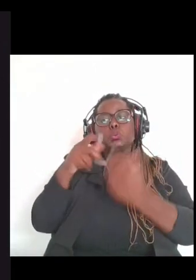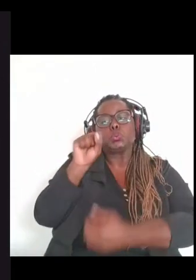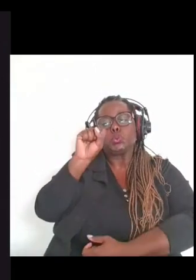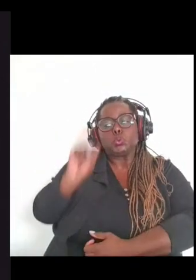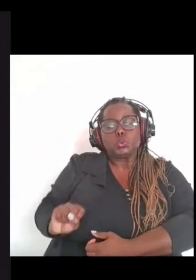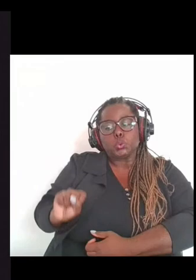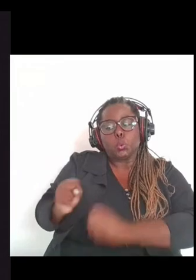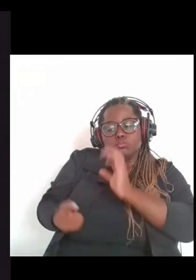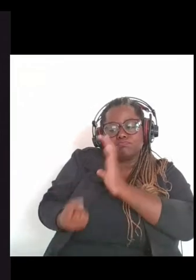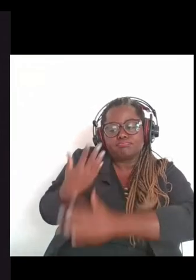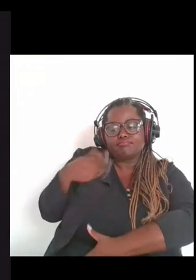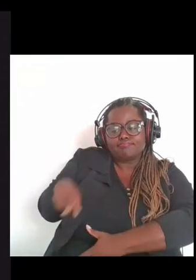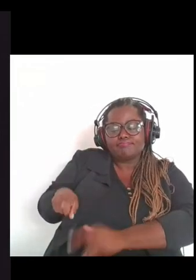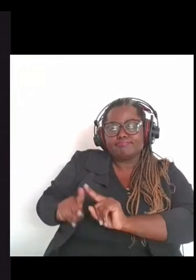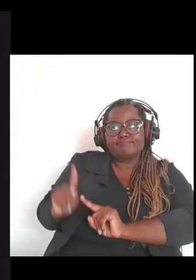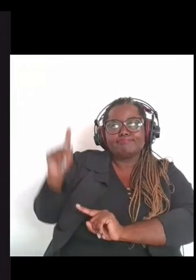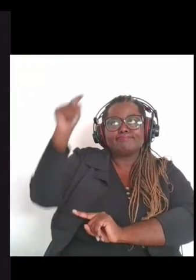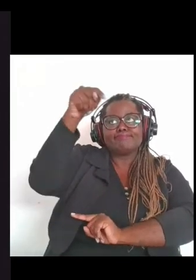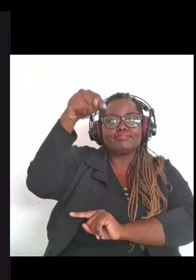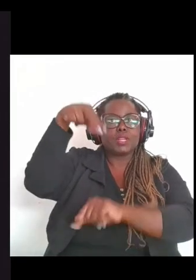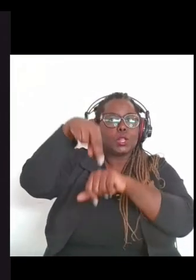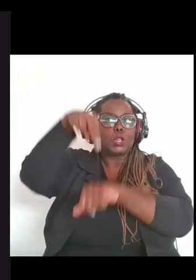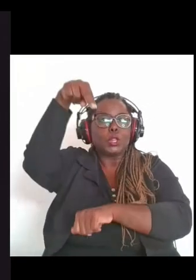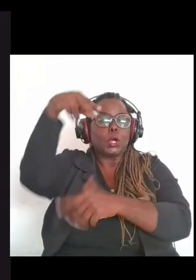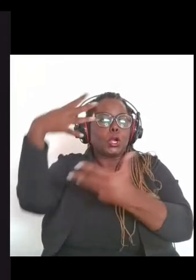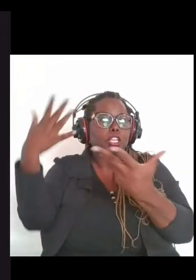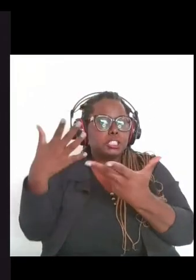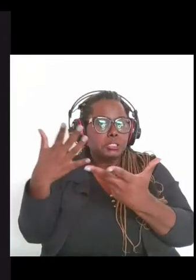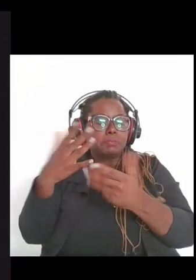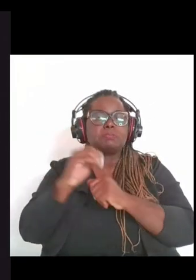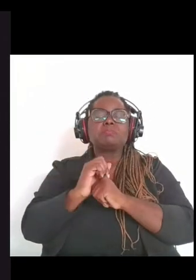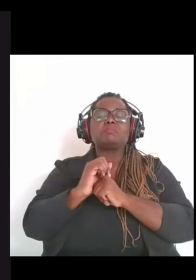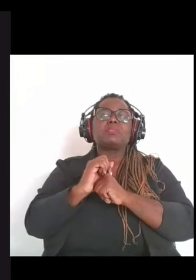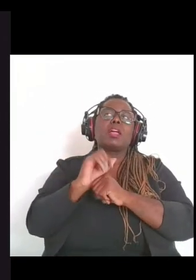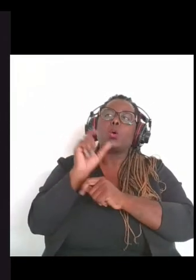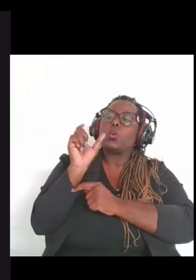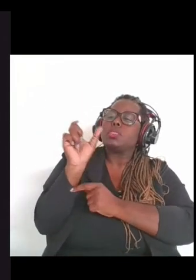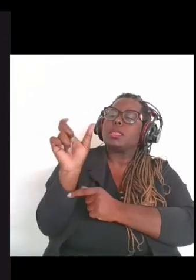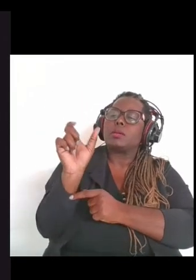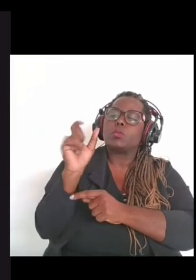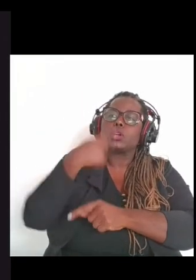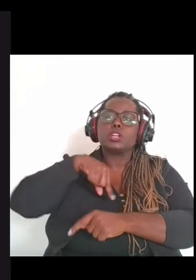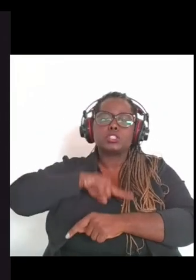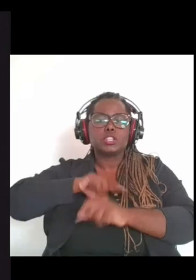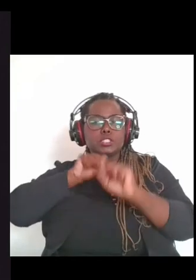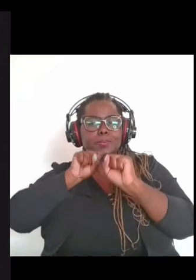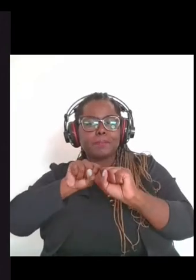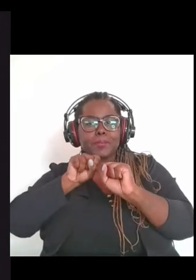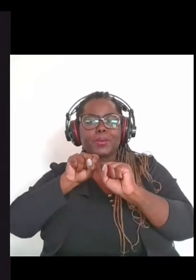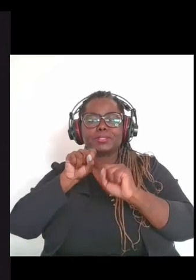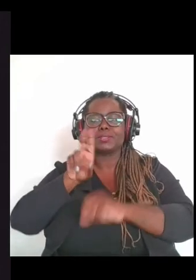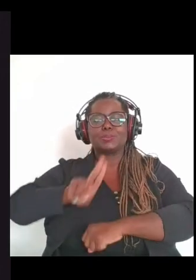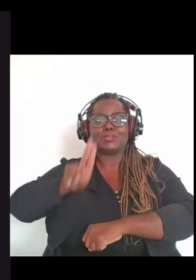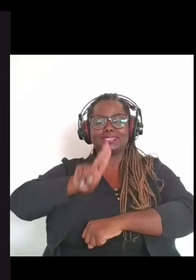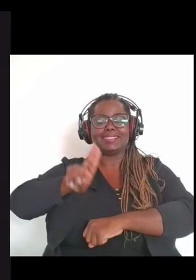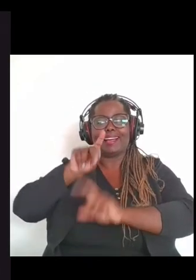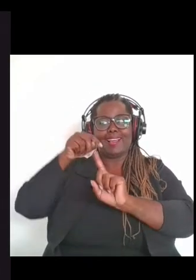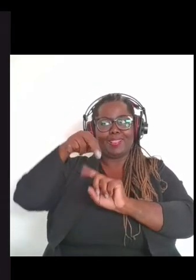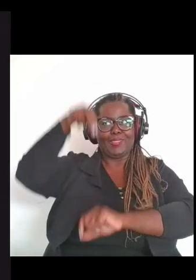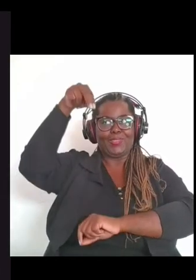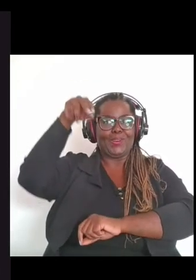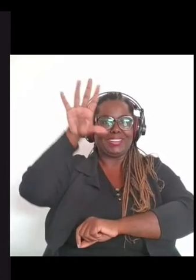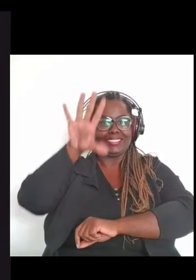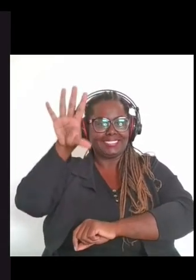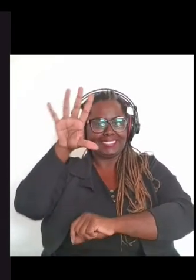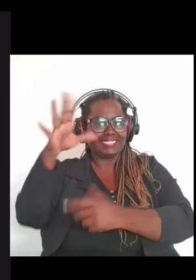that we can work with in in the in the North thank you nice nice